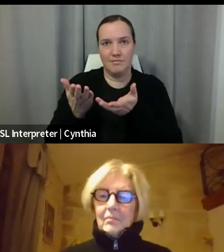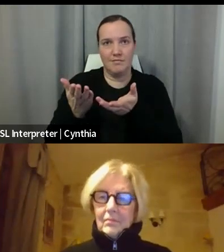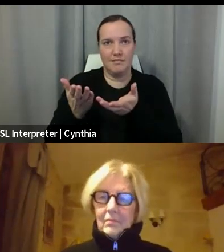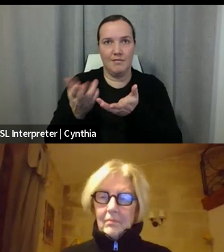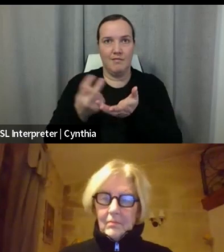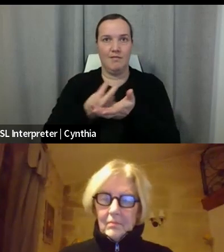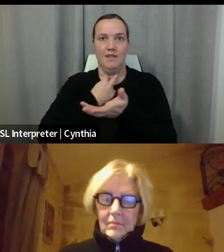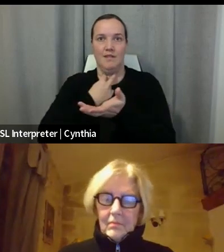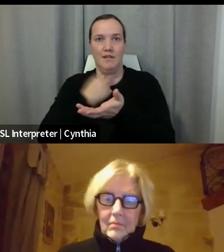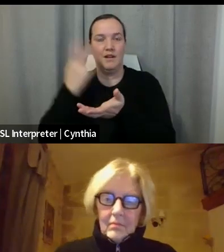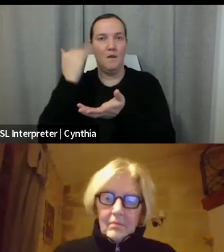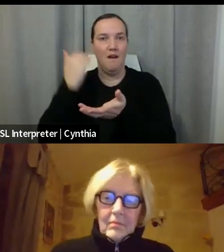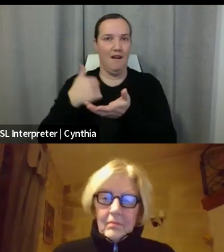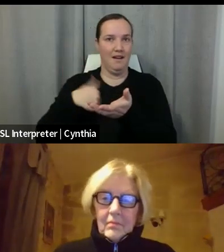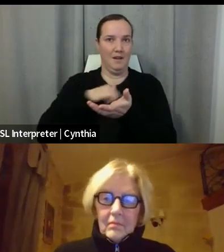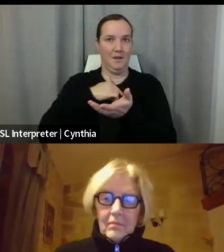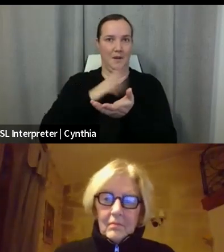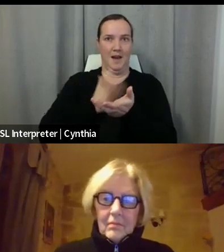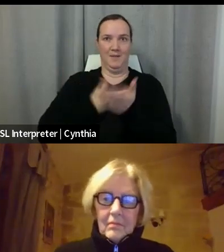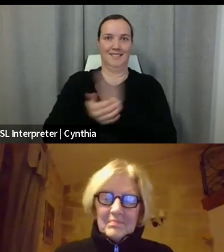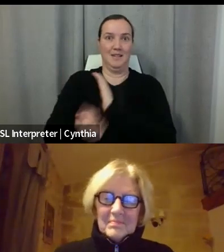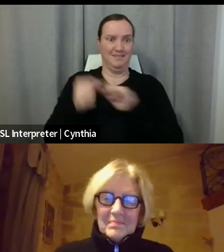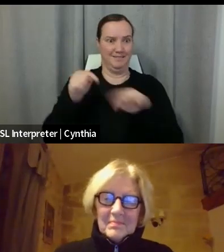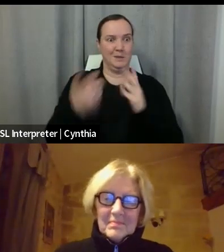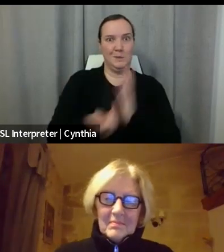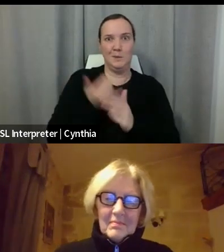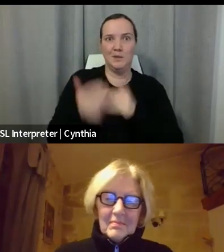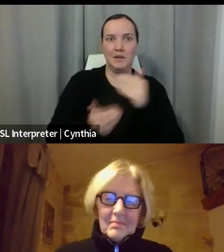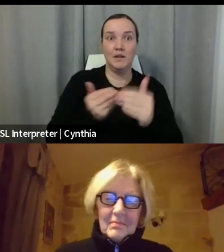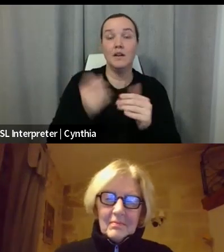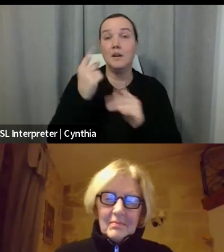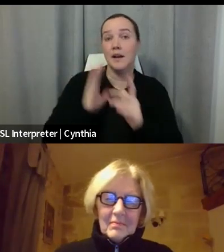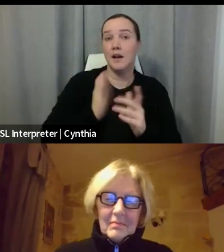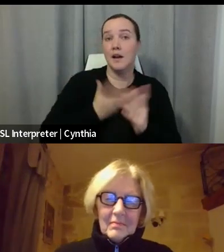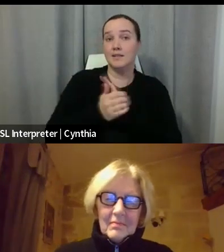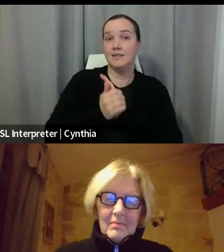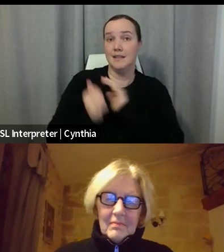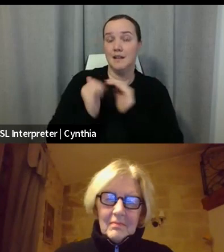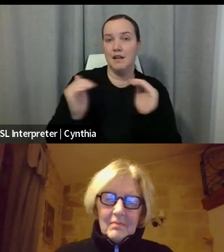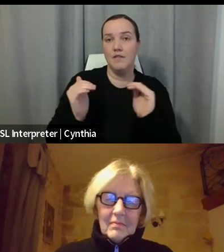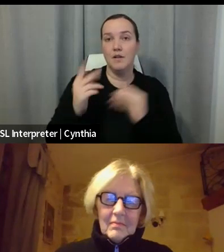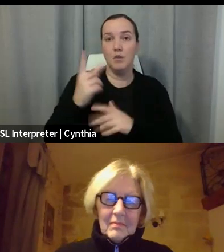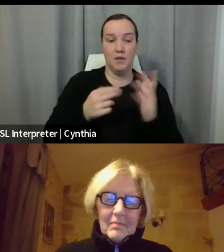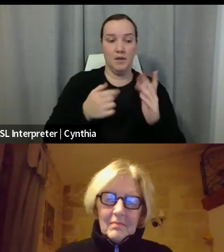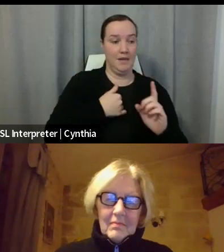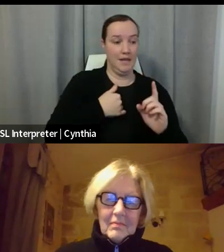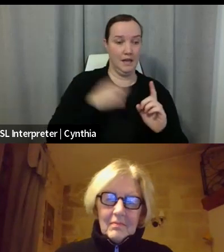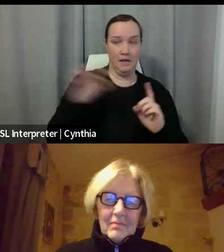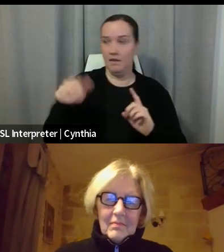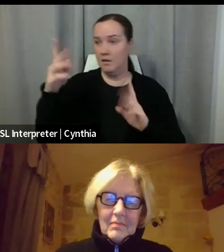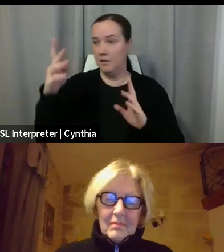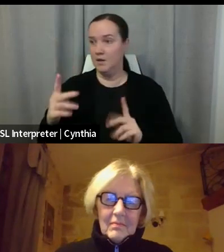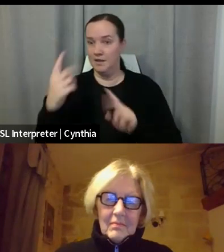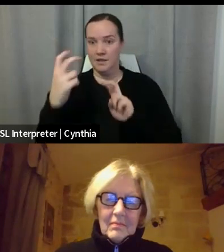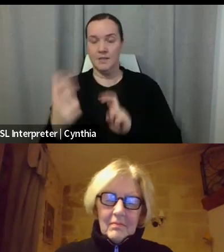with our skill, because this is all new, right? With the skill level, we're, both me and the one on the other side of the table,